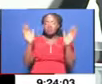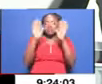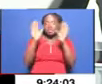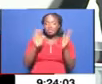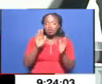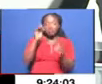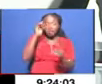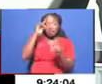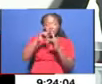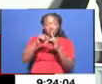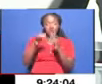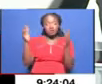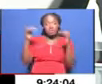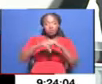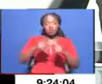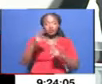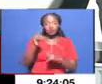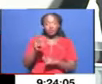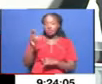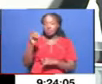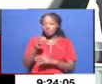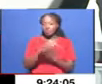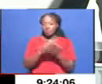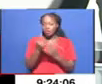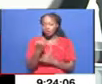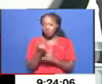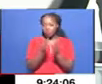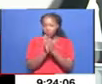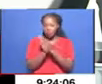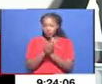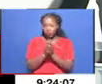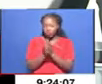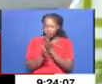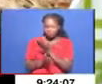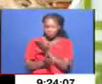Summit in 2020. Here's part one of that report.